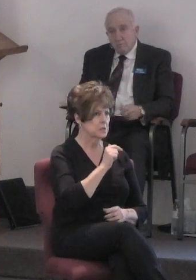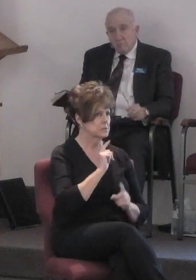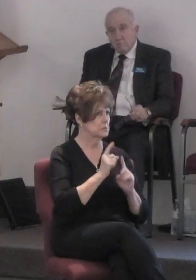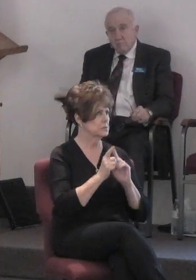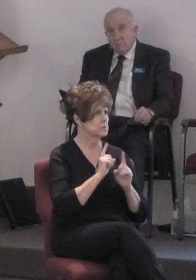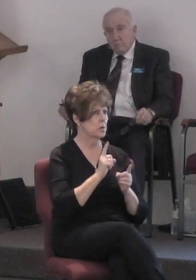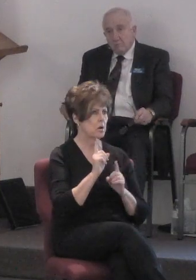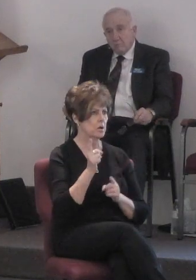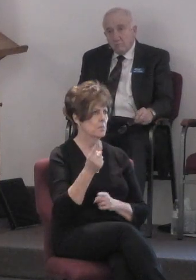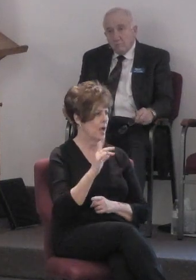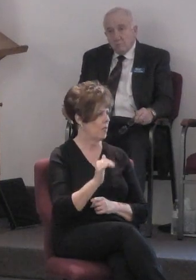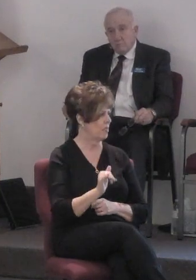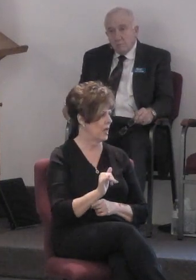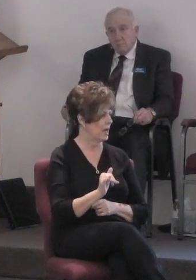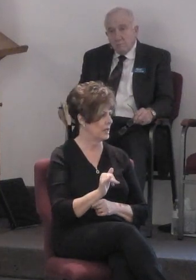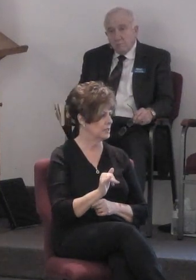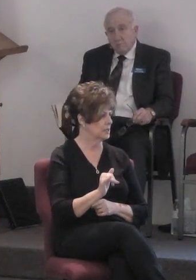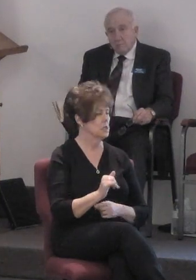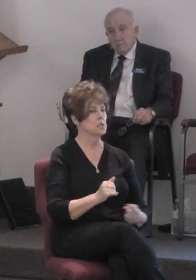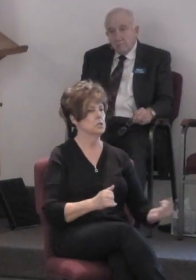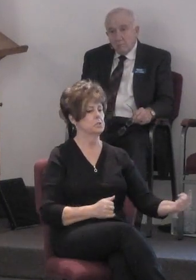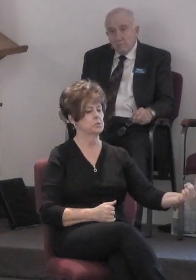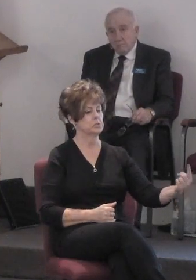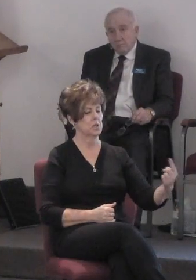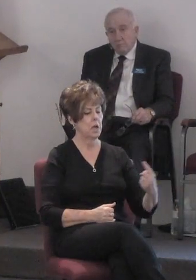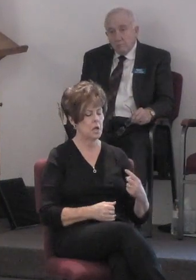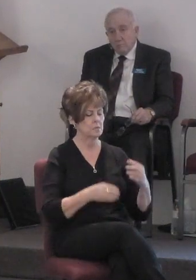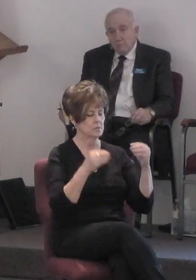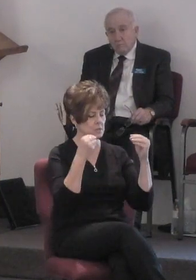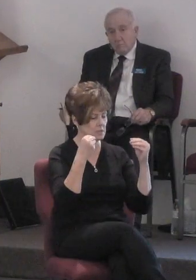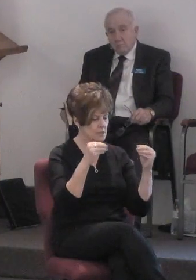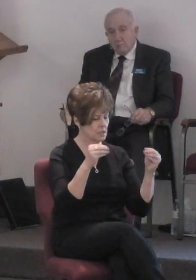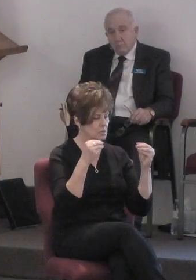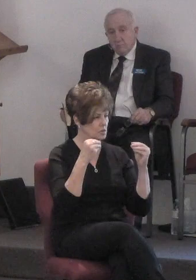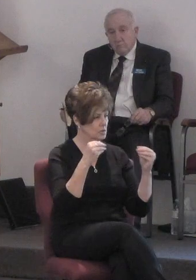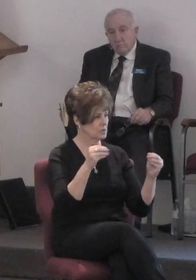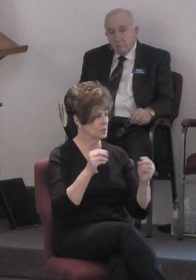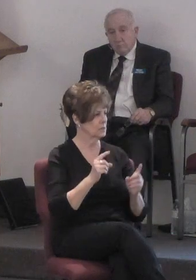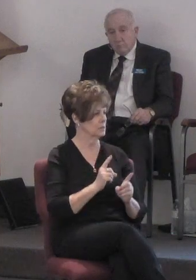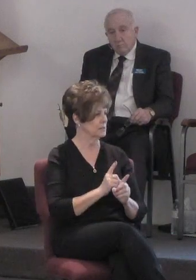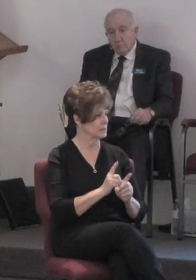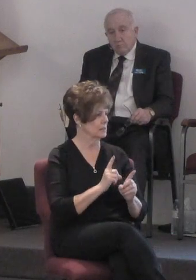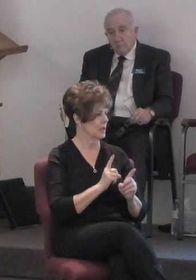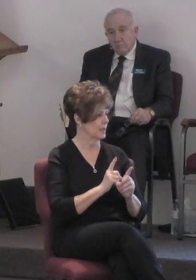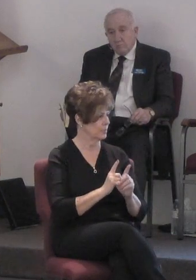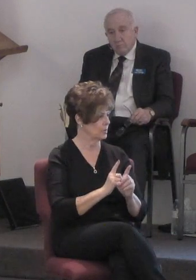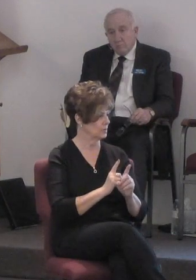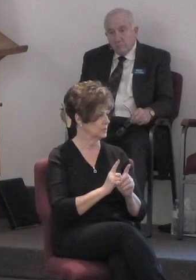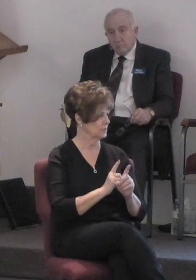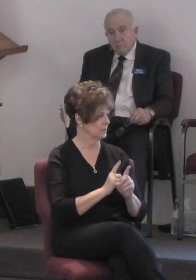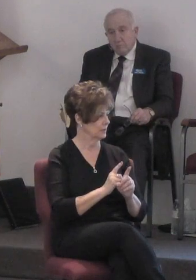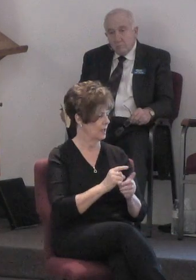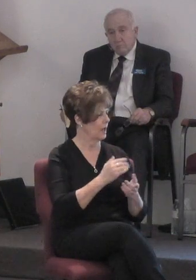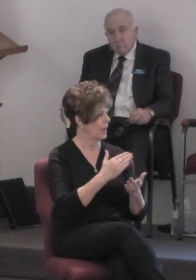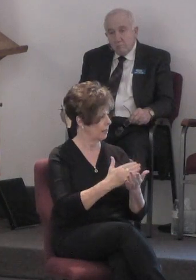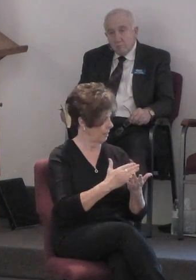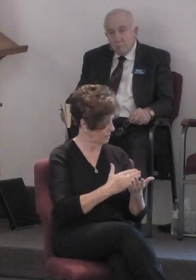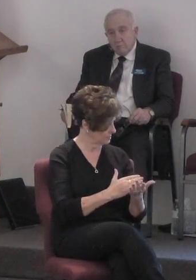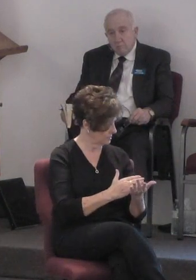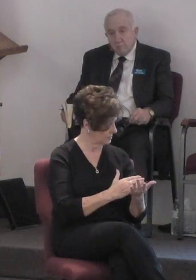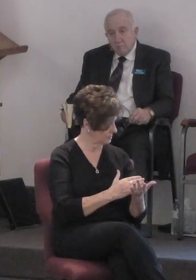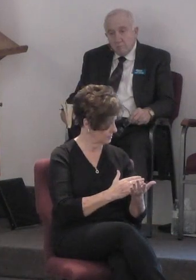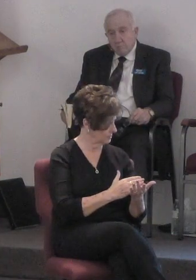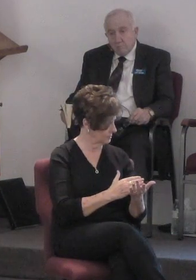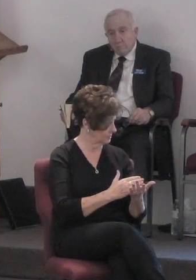Do you know what he does? He comes and teaches his disciples this profound lesson. He